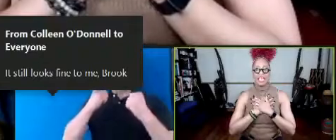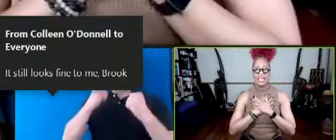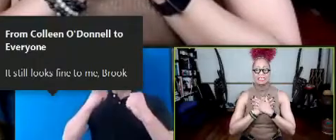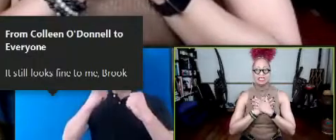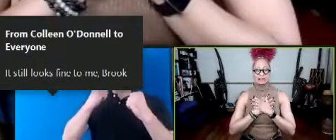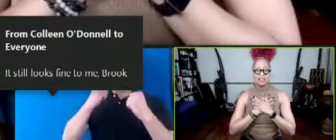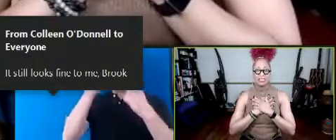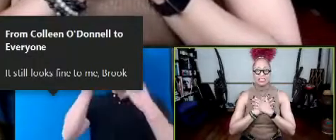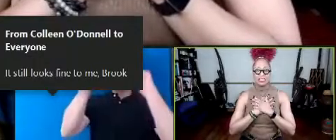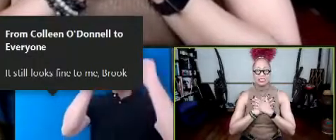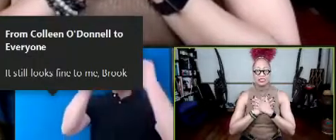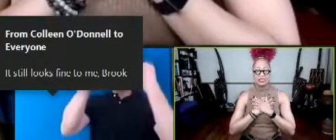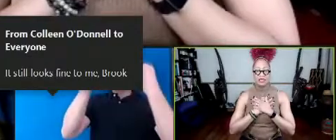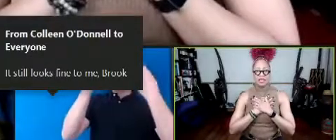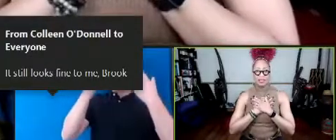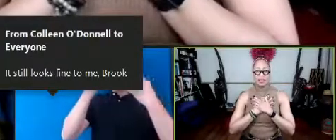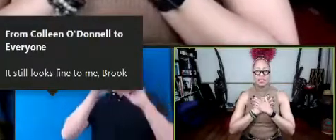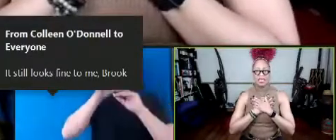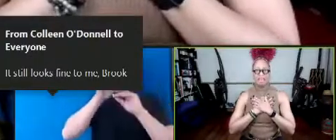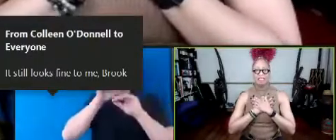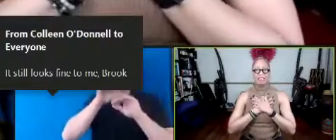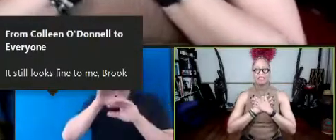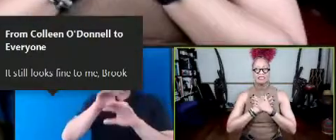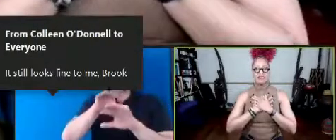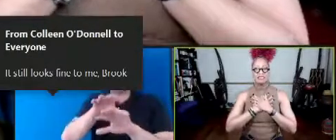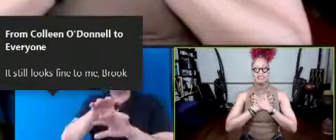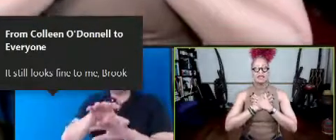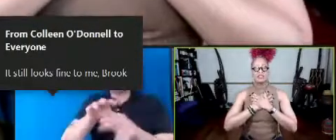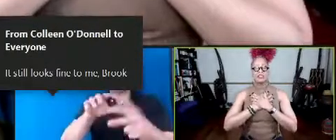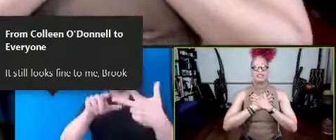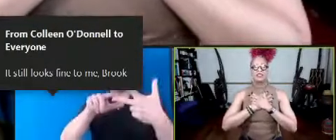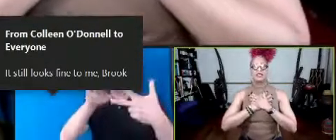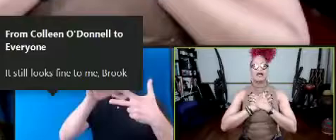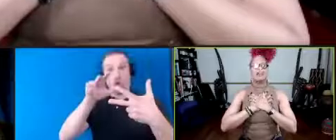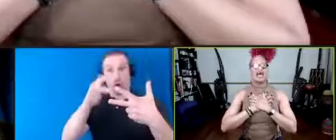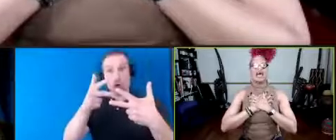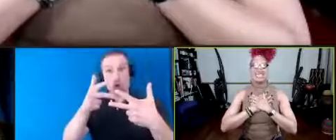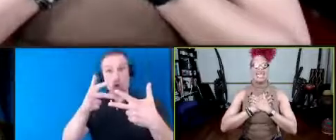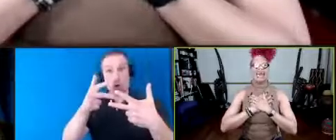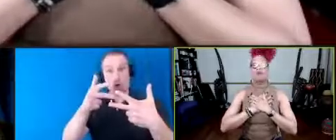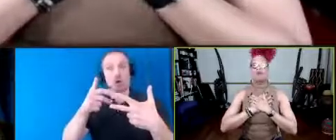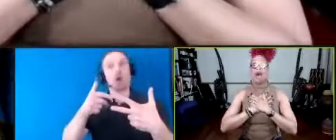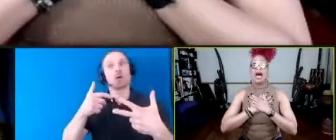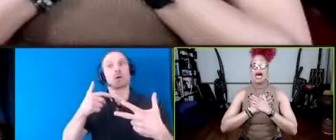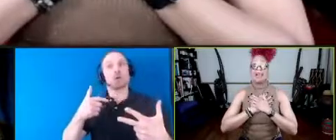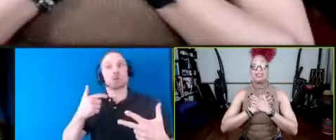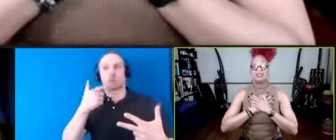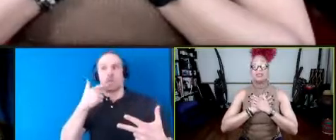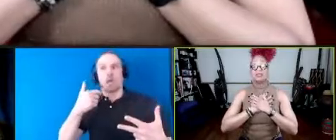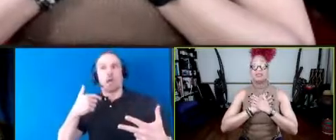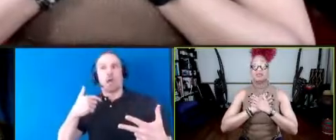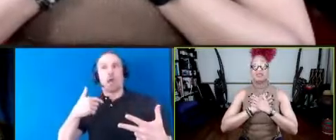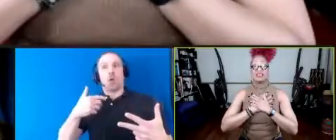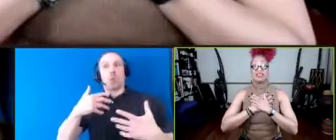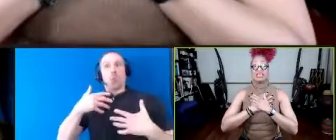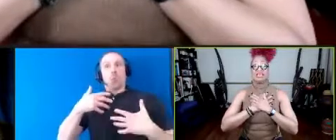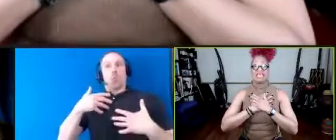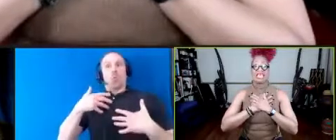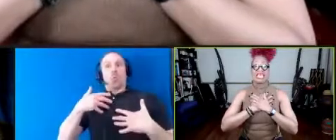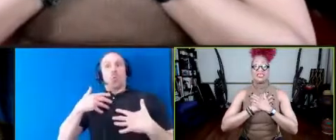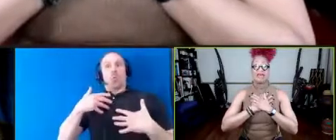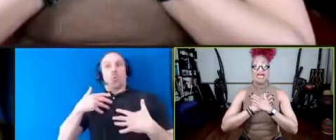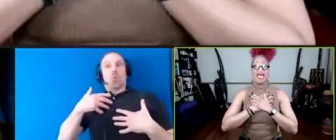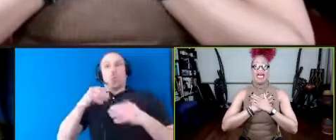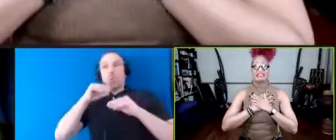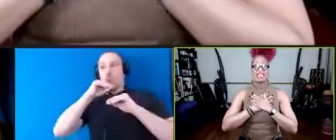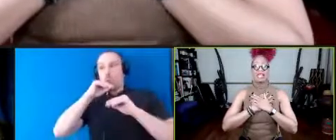And lastly, but not least, breathing in, say to yourself, I am wise. And